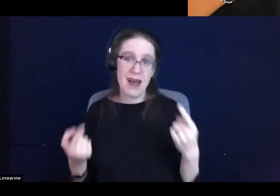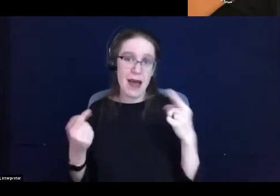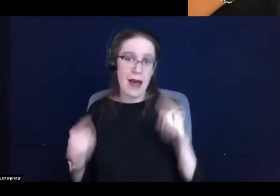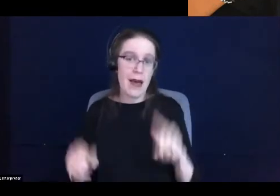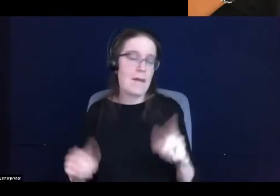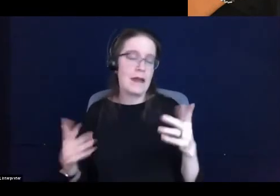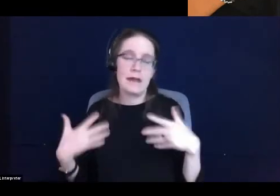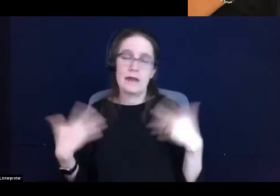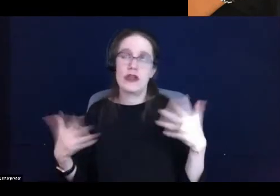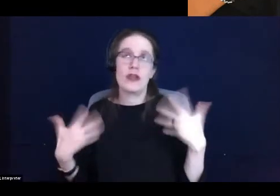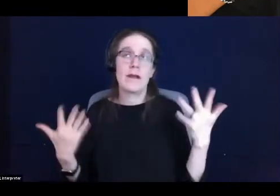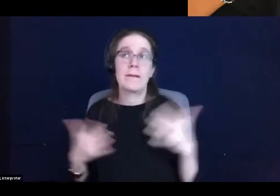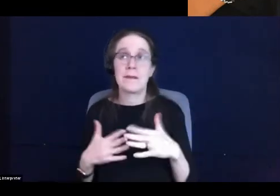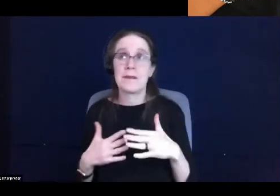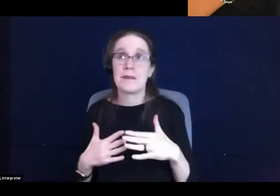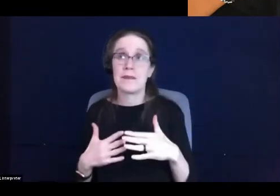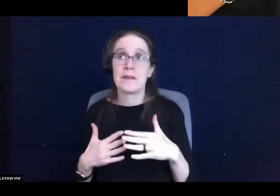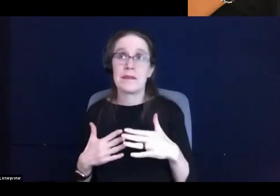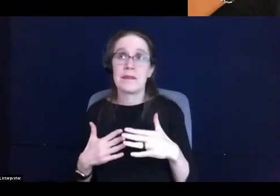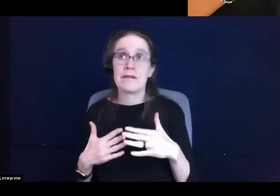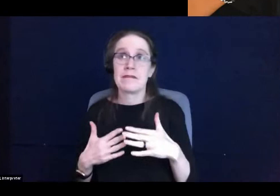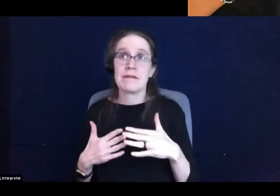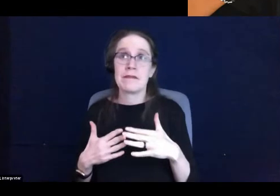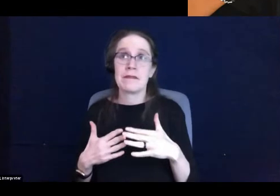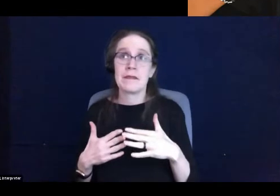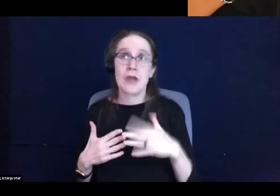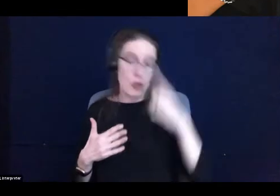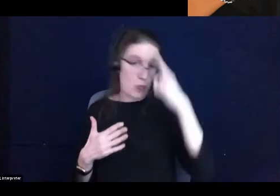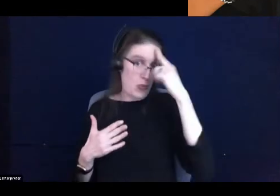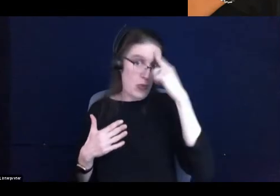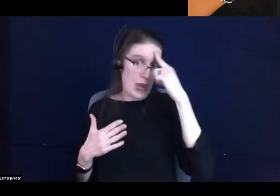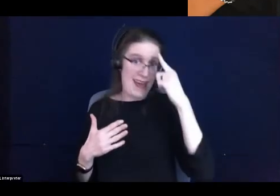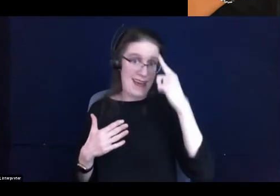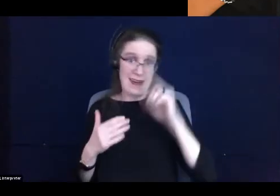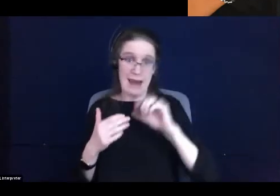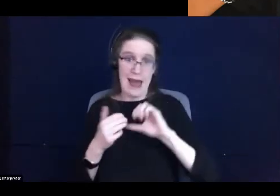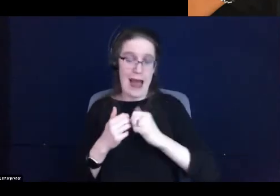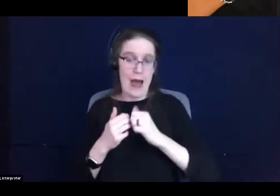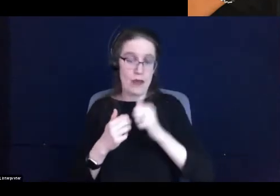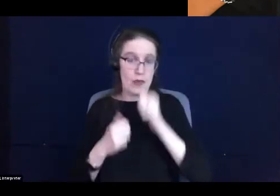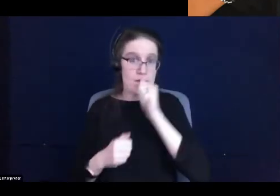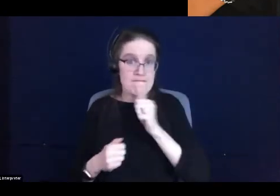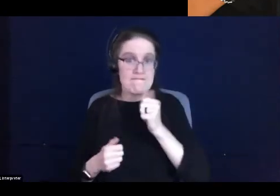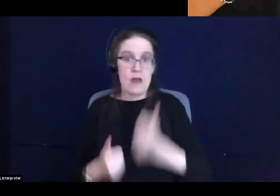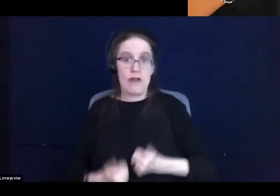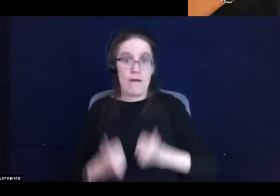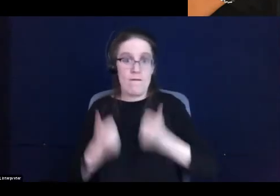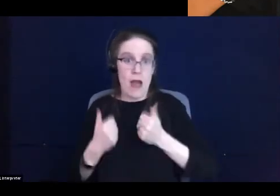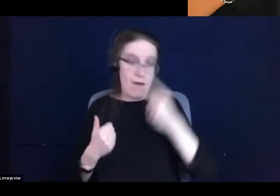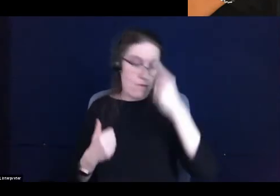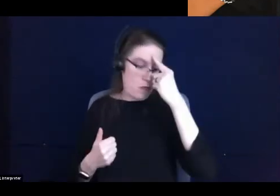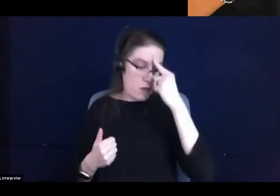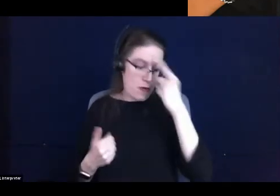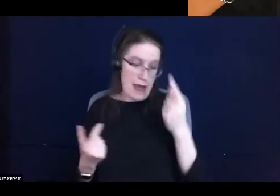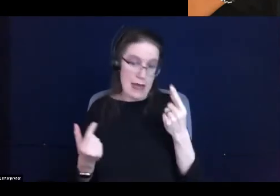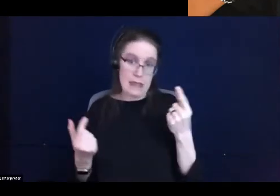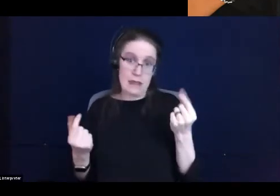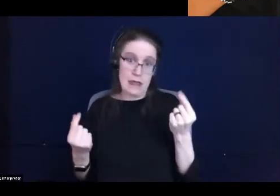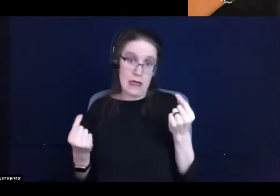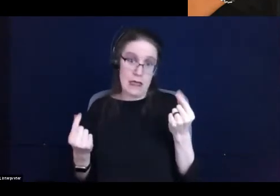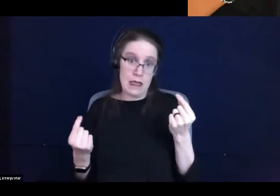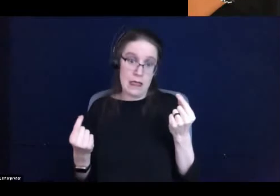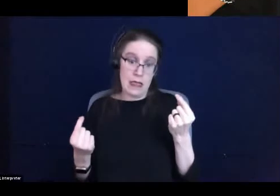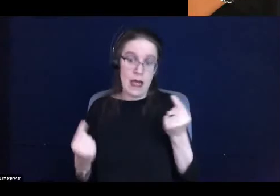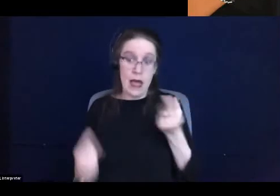a survival mechanism for your brain. And what your brain does is that you are there, but you